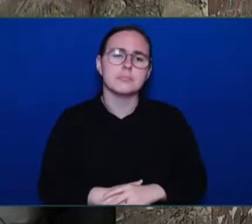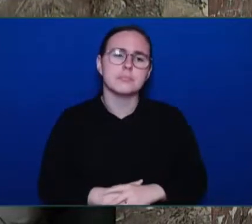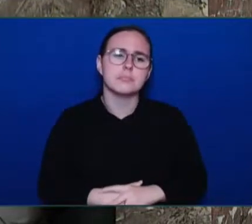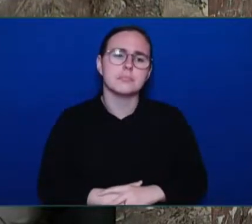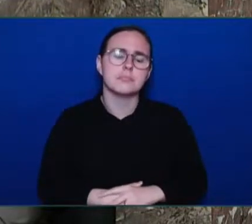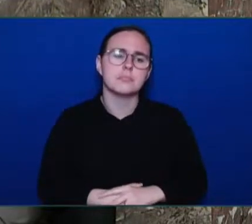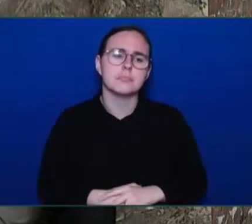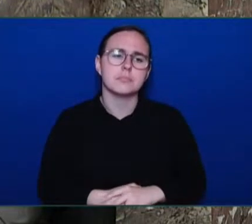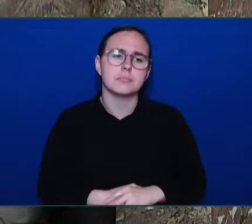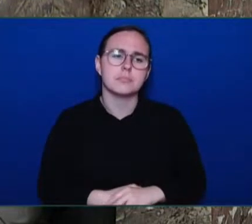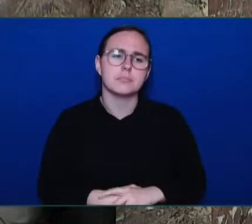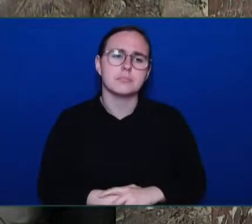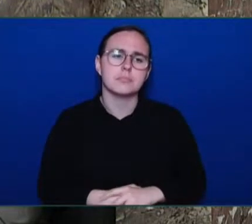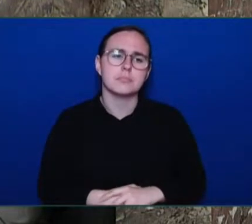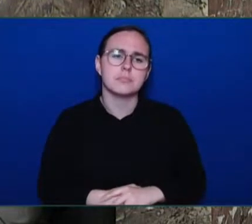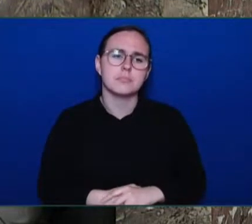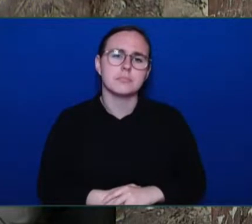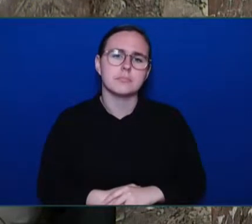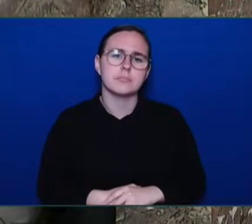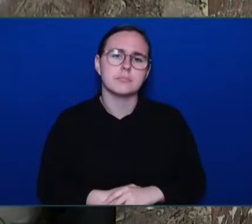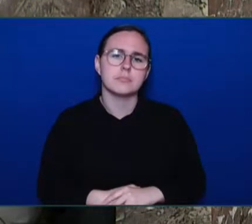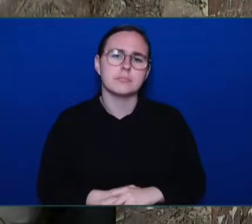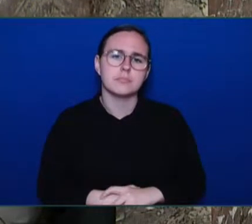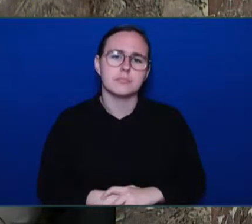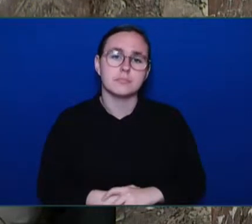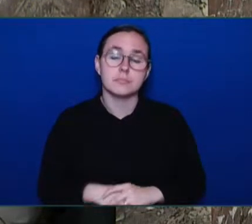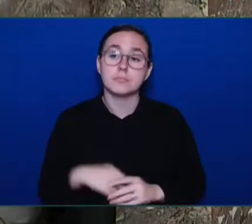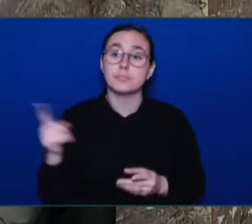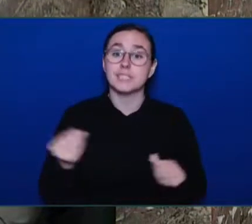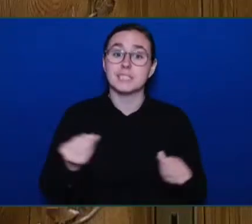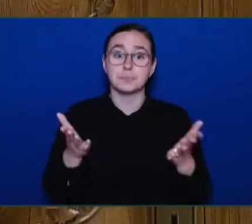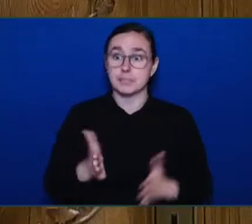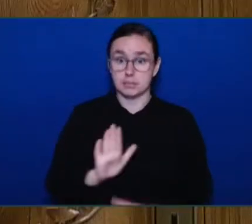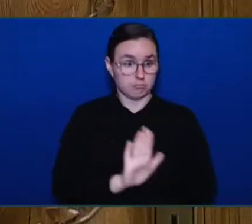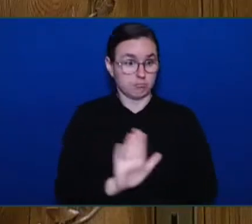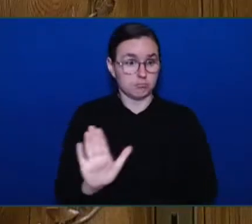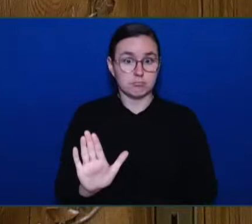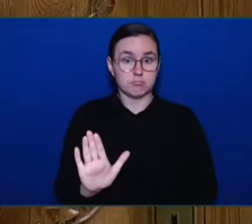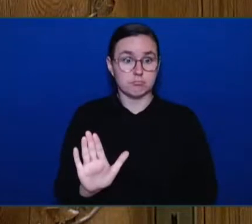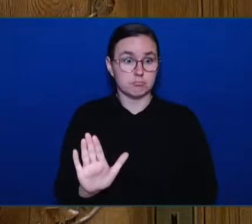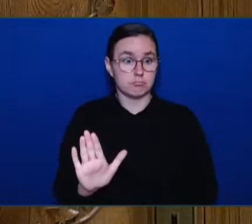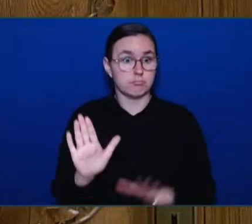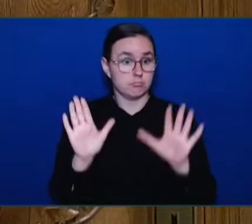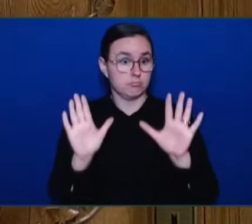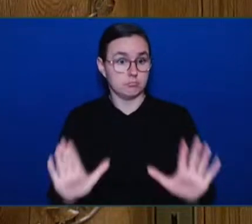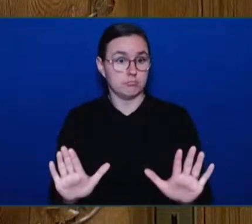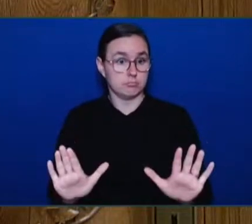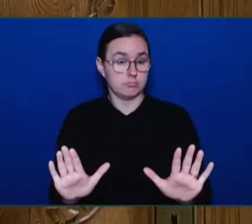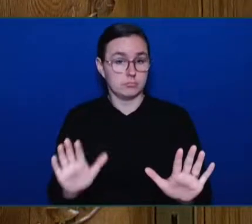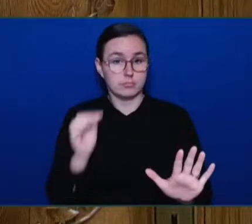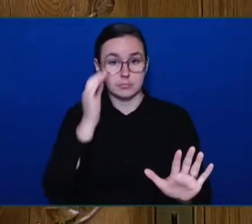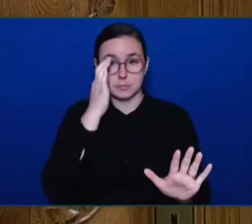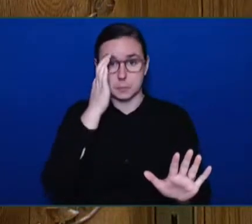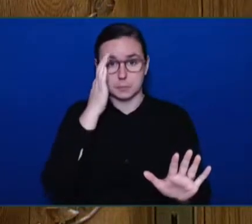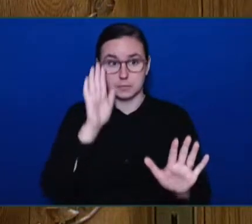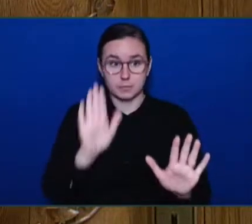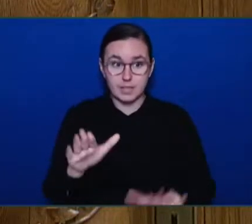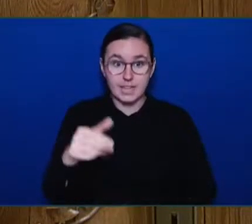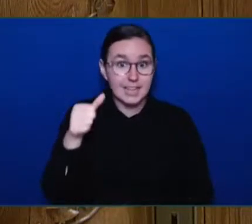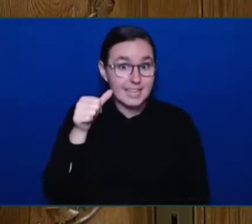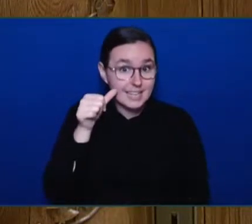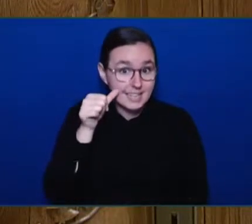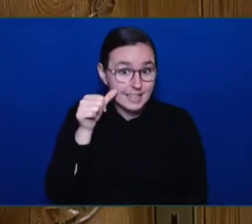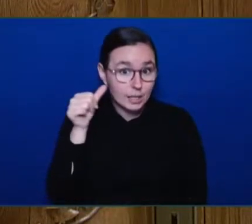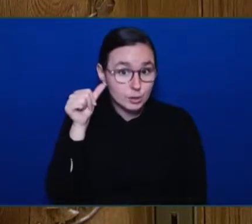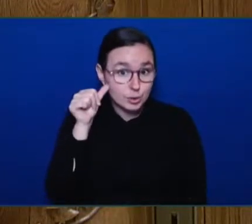Members, yesterday, We had a wonderful question period, very